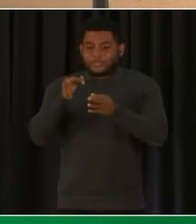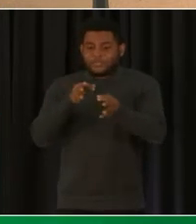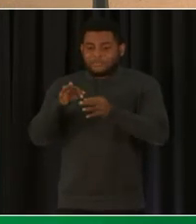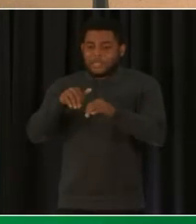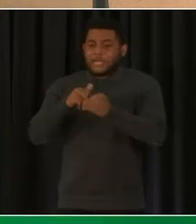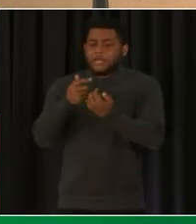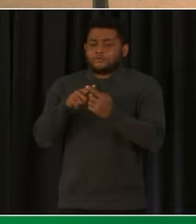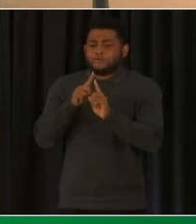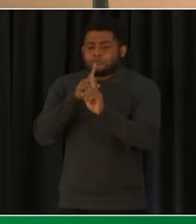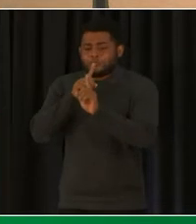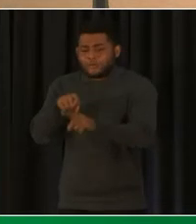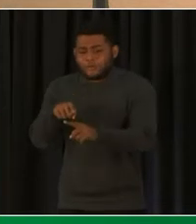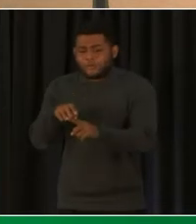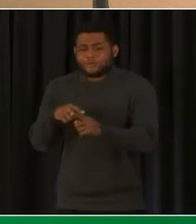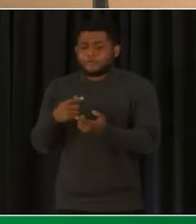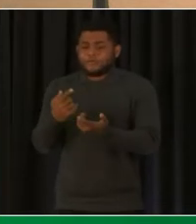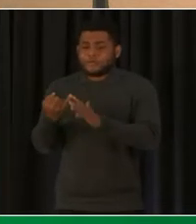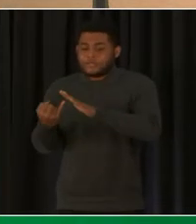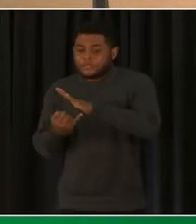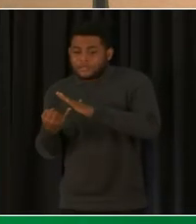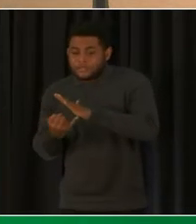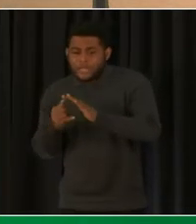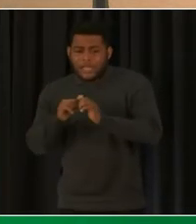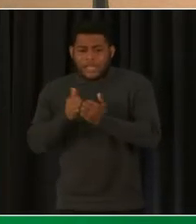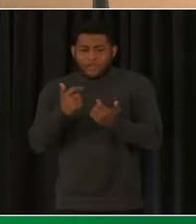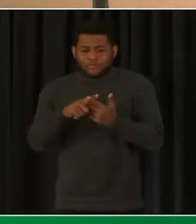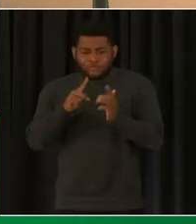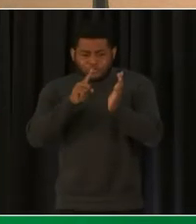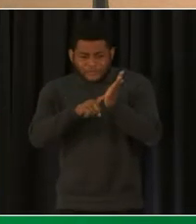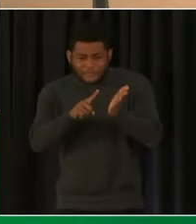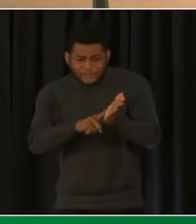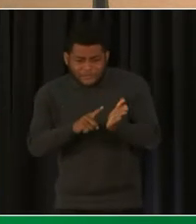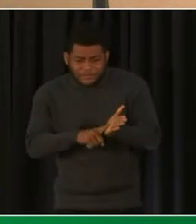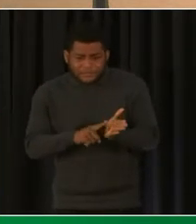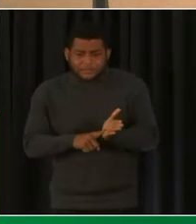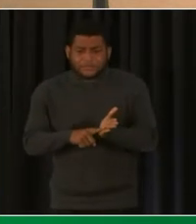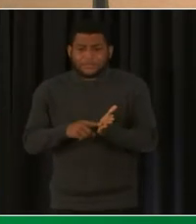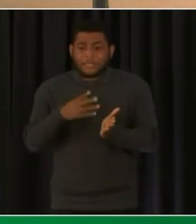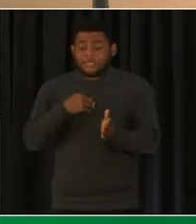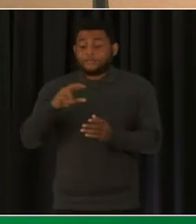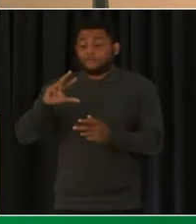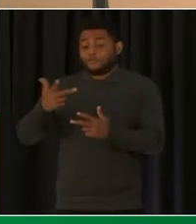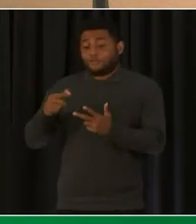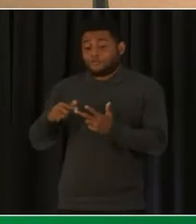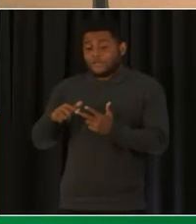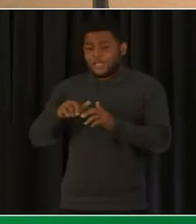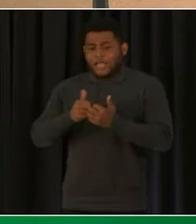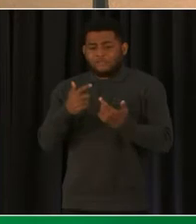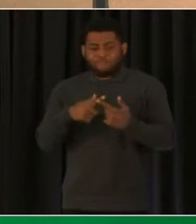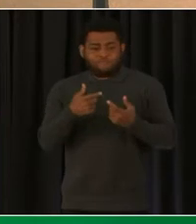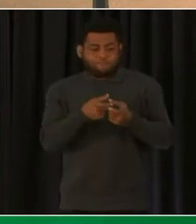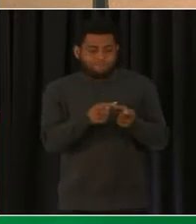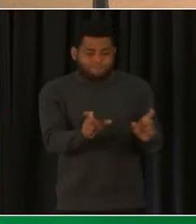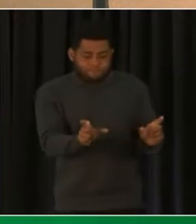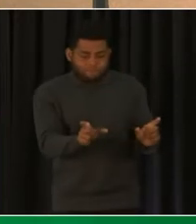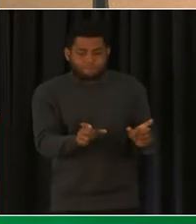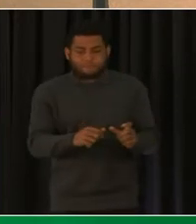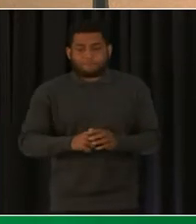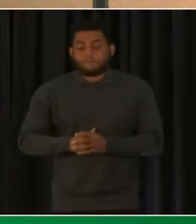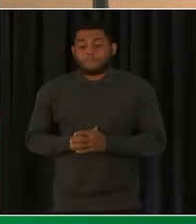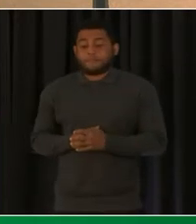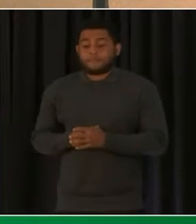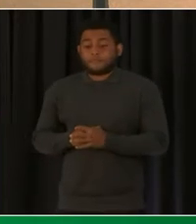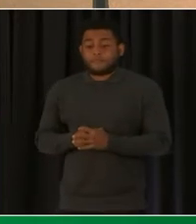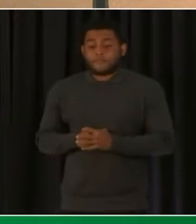isolate, how we investigate, and then thirdly, our notification and quarantine. Our staff